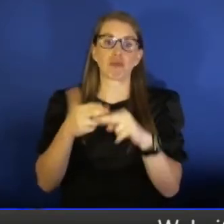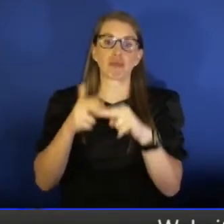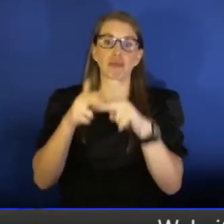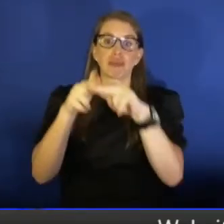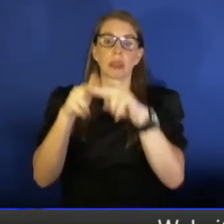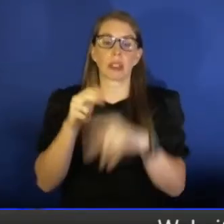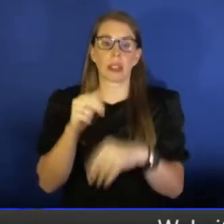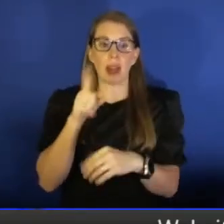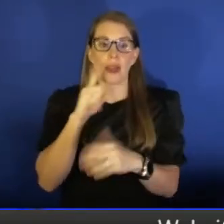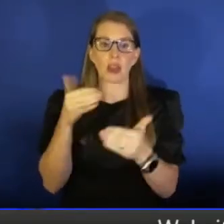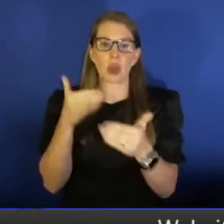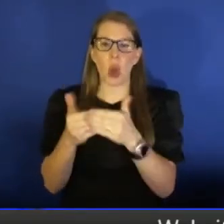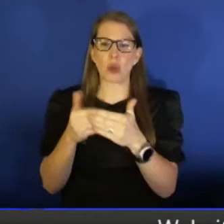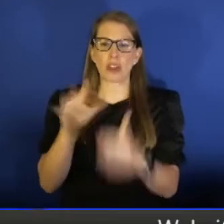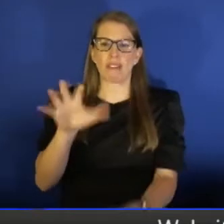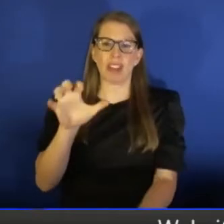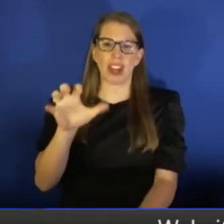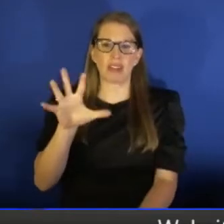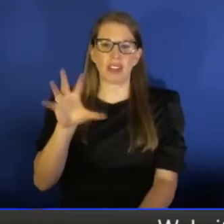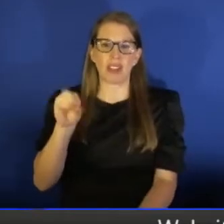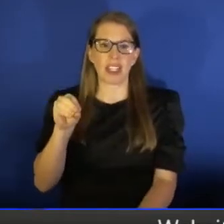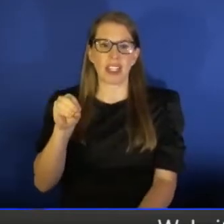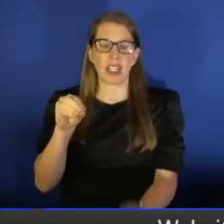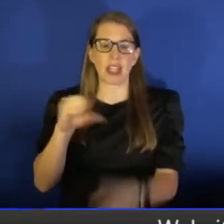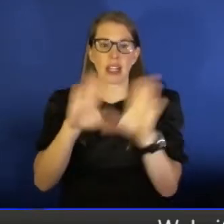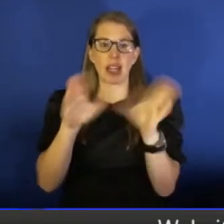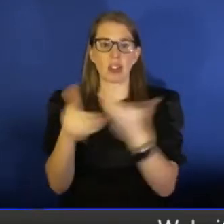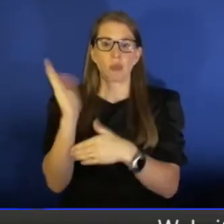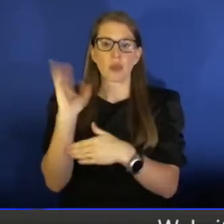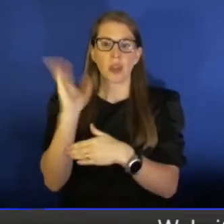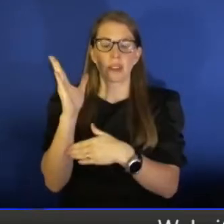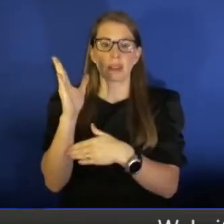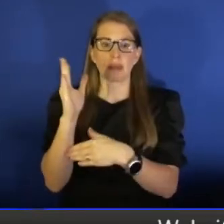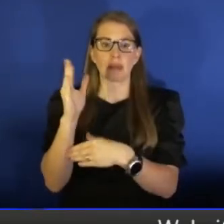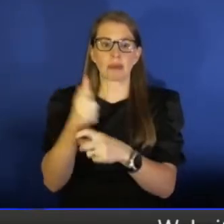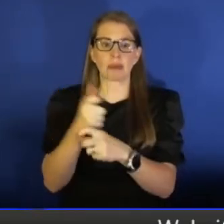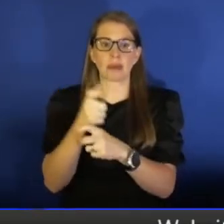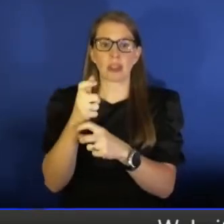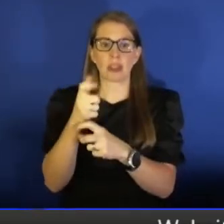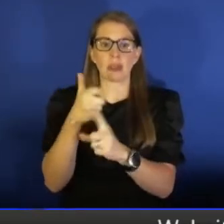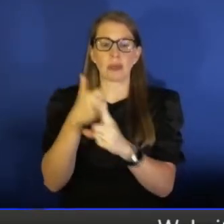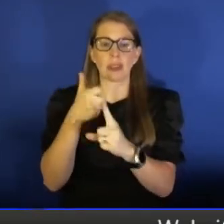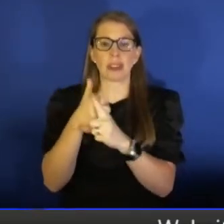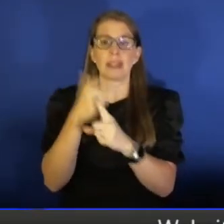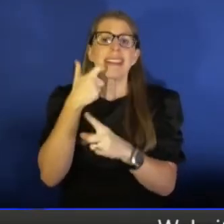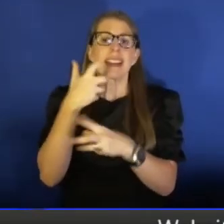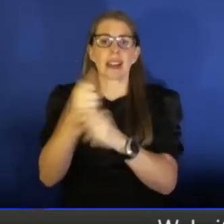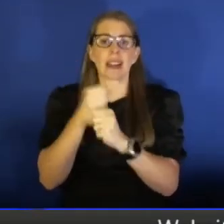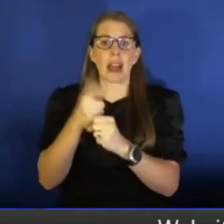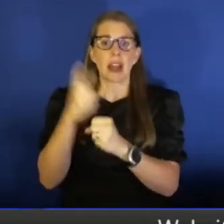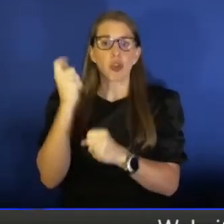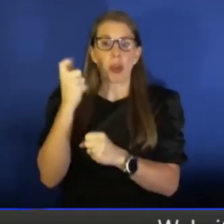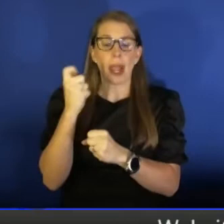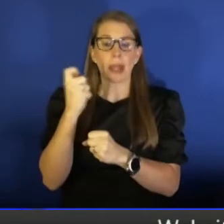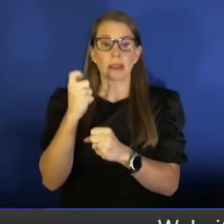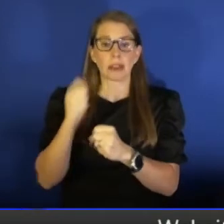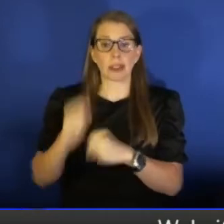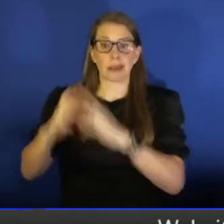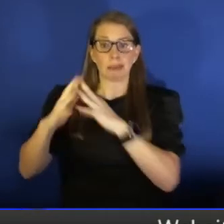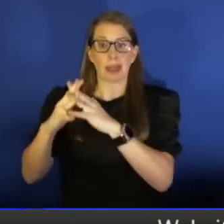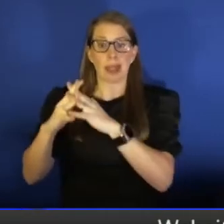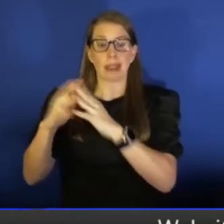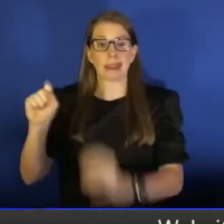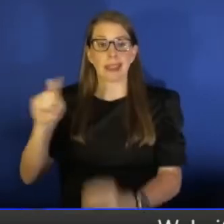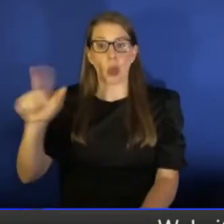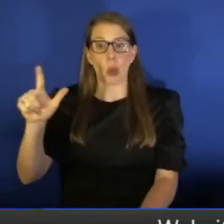close to 550 classroom presentations. And we also just got a grant to expand to St. Louis, so we are doing that on the other side of the state. And we've also passed a law